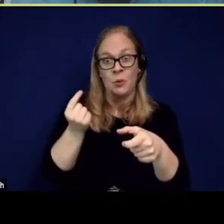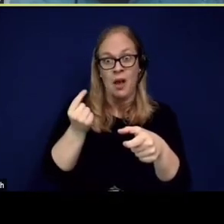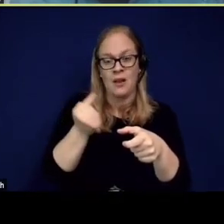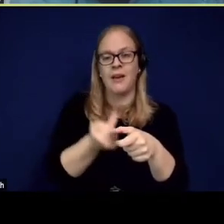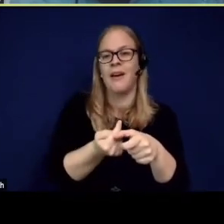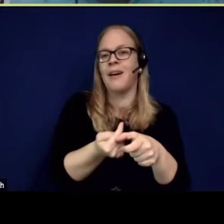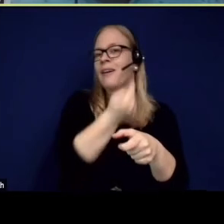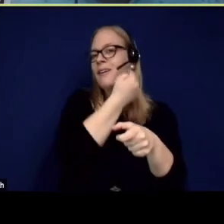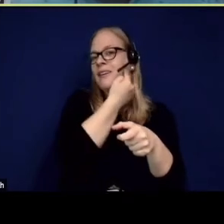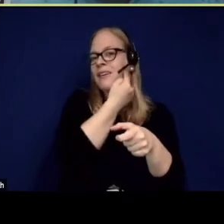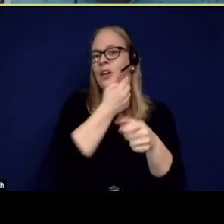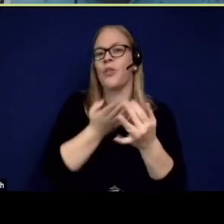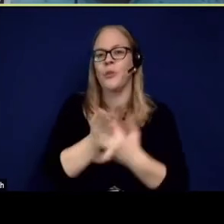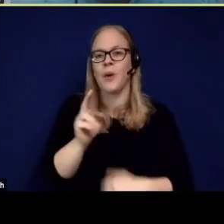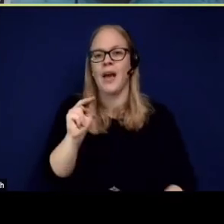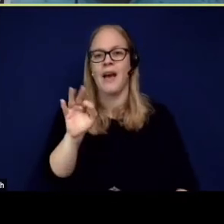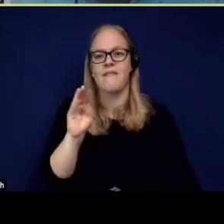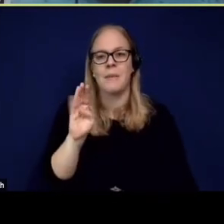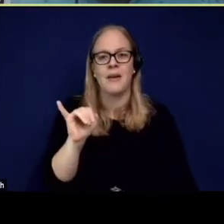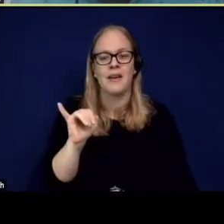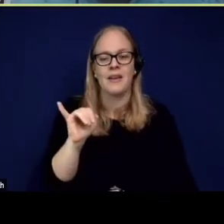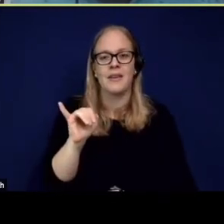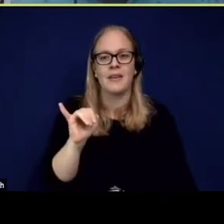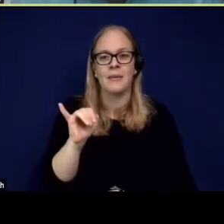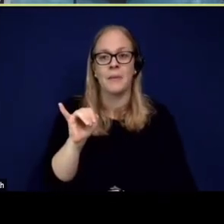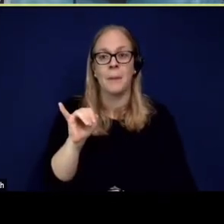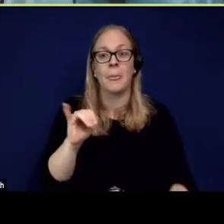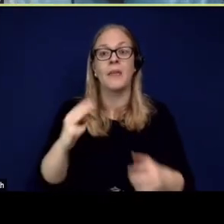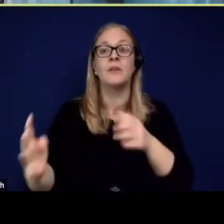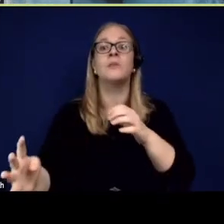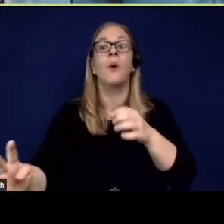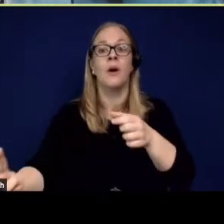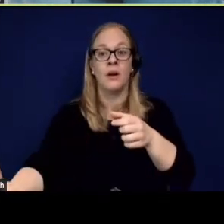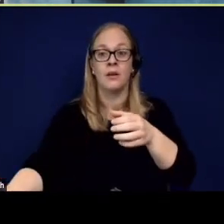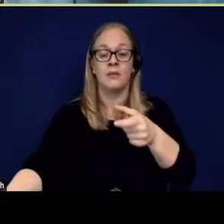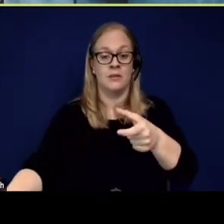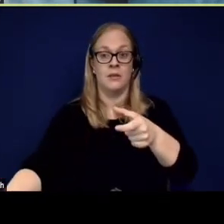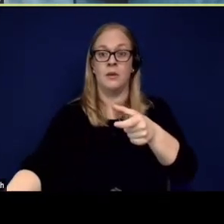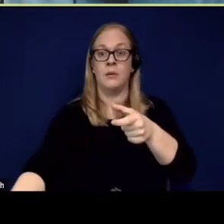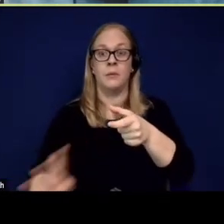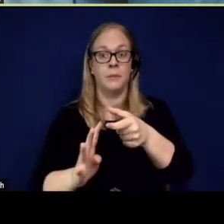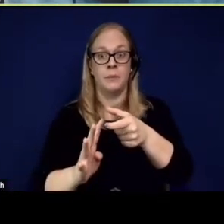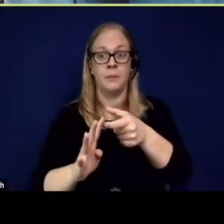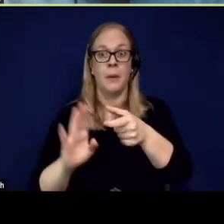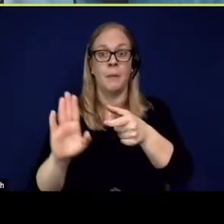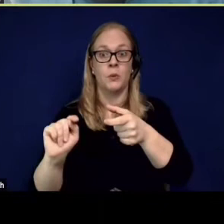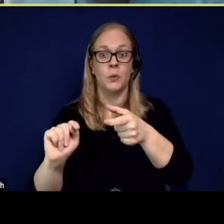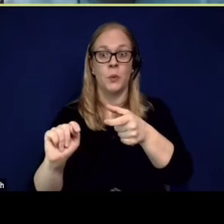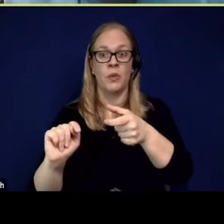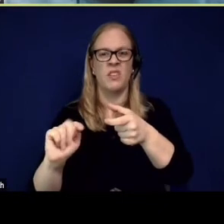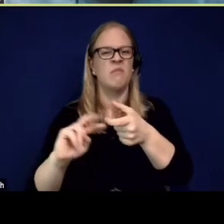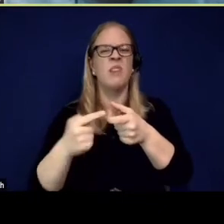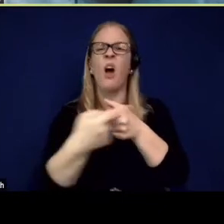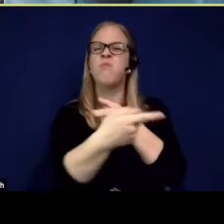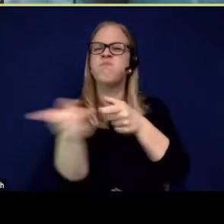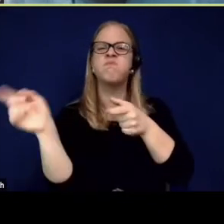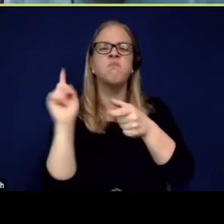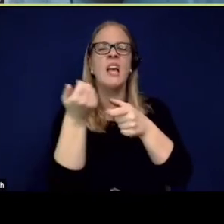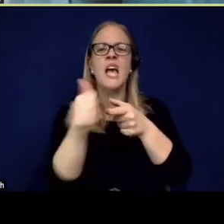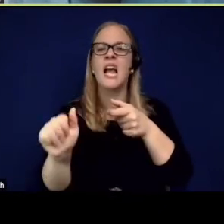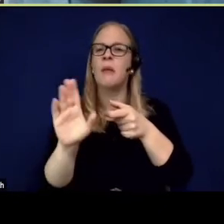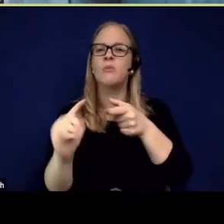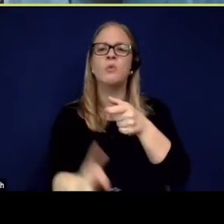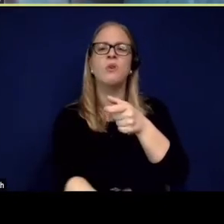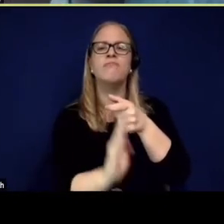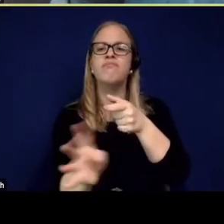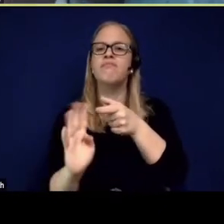the streamer intermediary to the Bluetooth devices. So on the input, the streamer could connect to the Bluetooth devices,